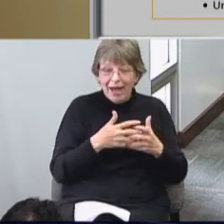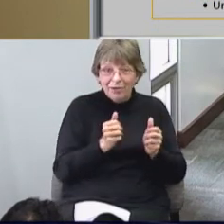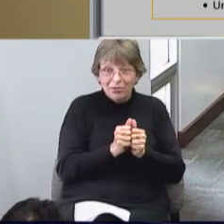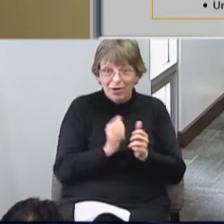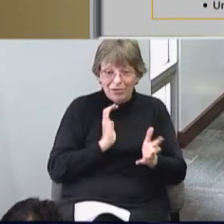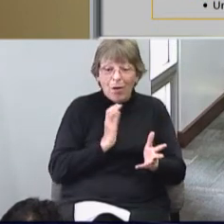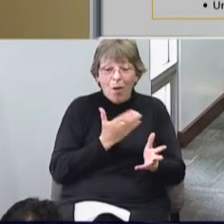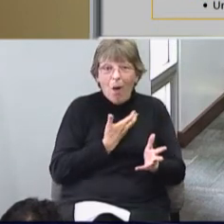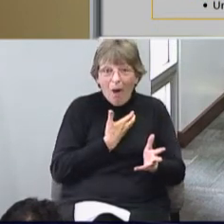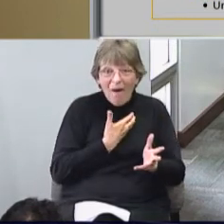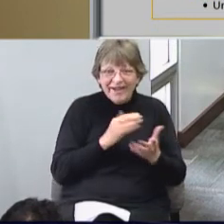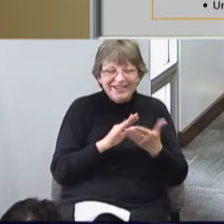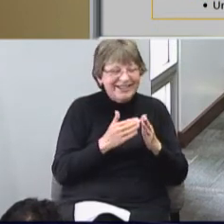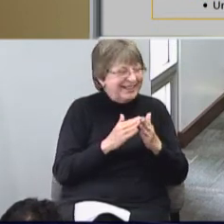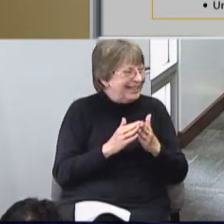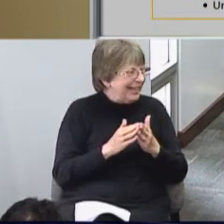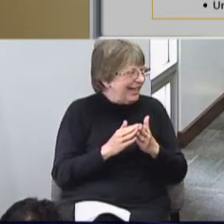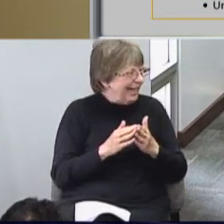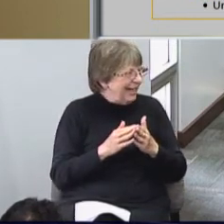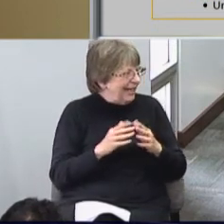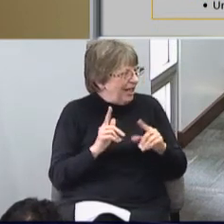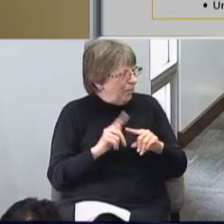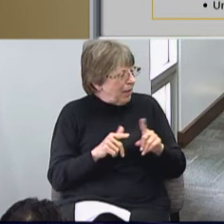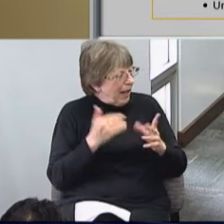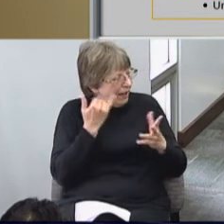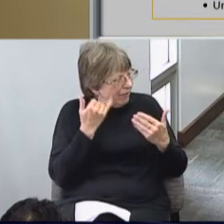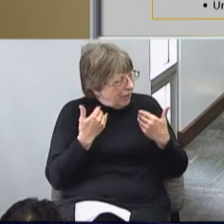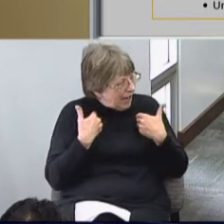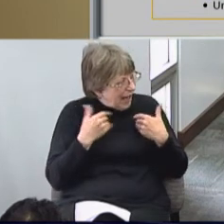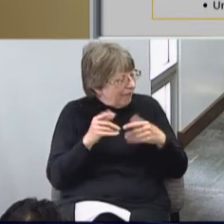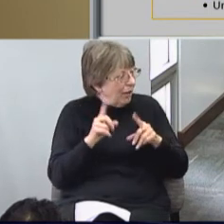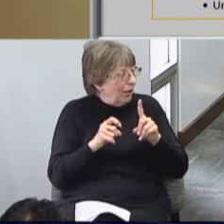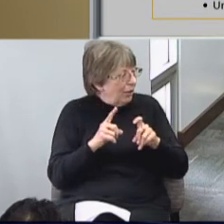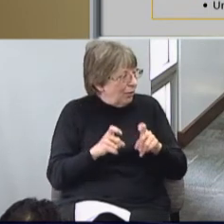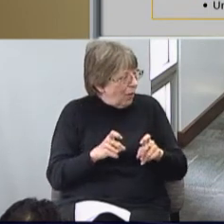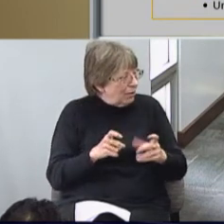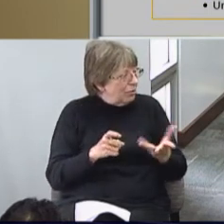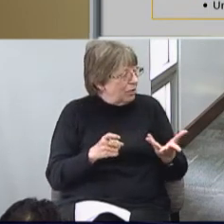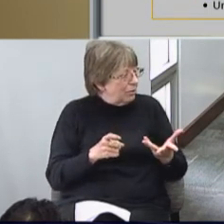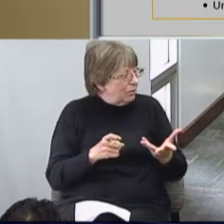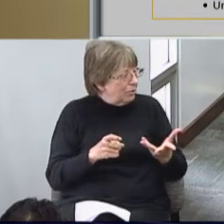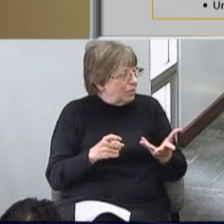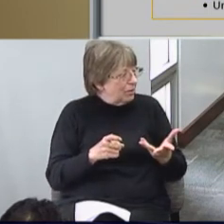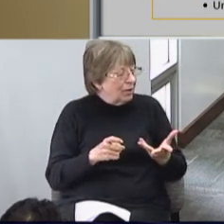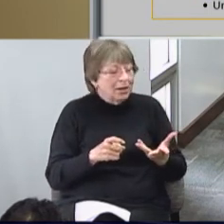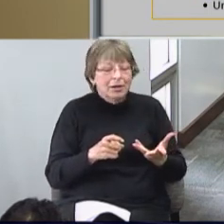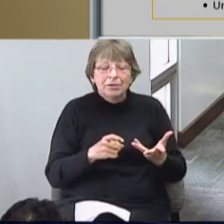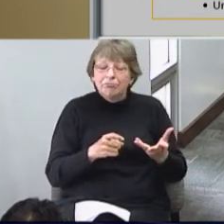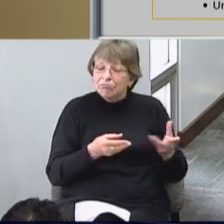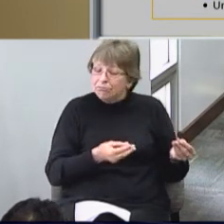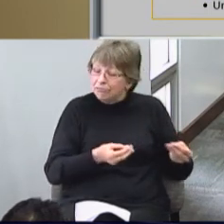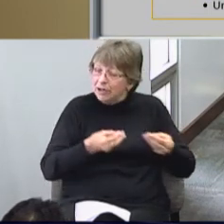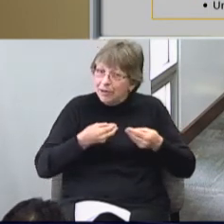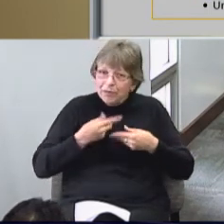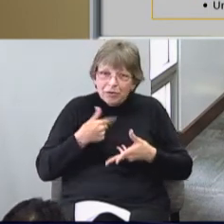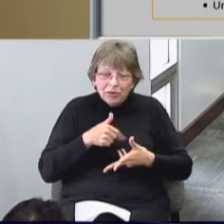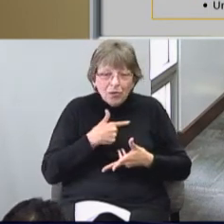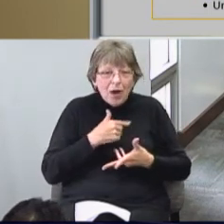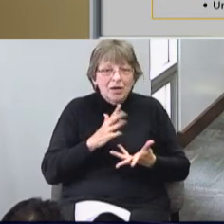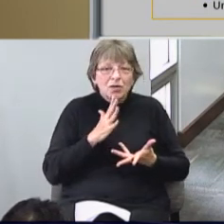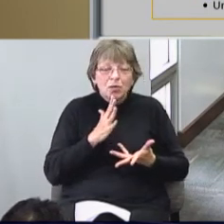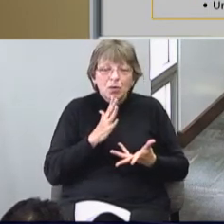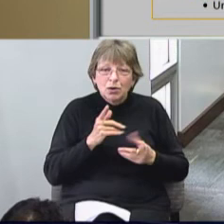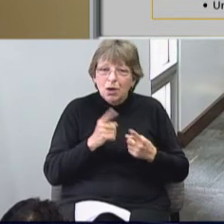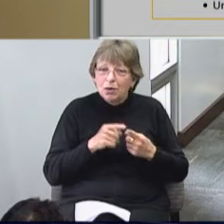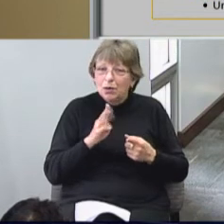questions of how this will actually work, and we'll take that under consideration with our bond counsel and